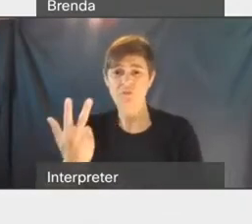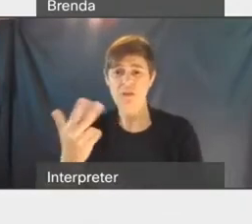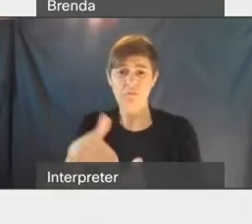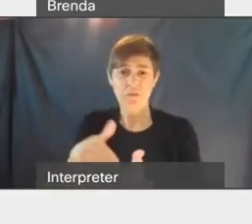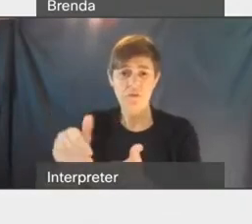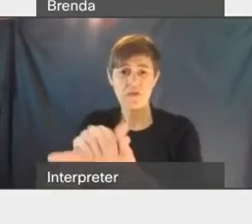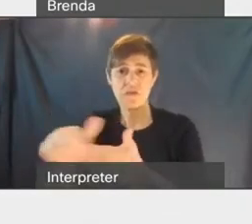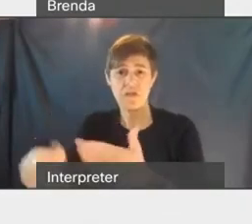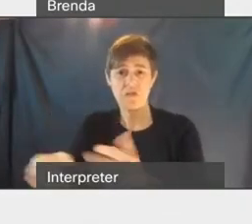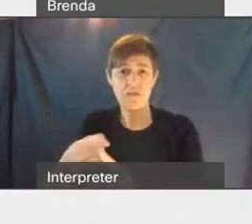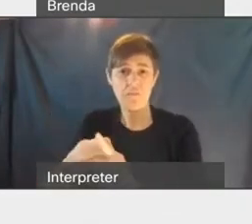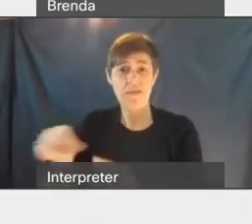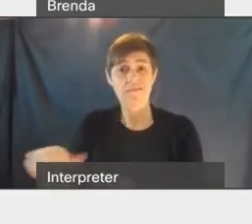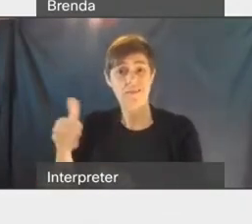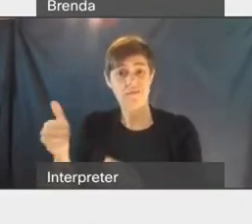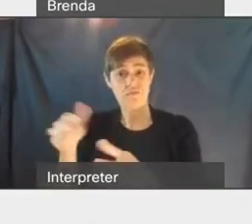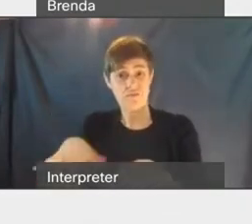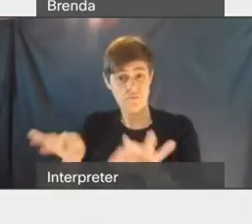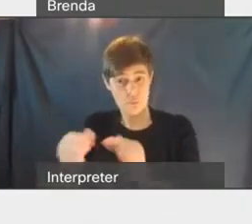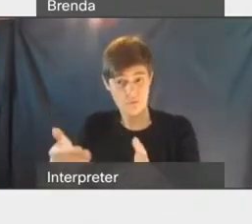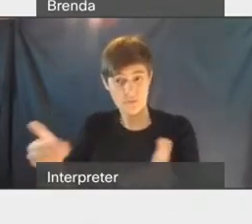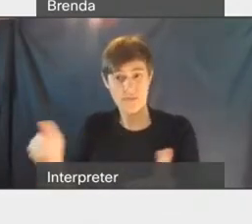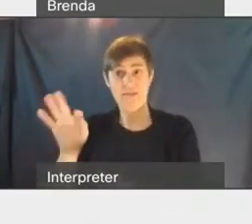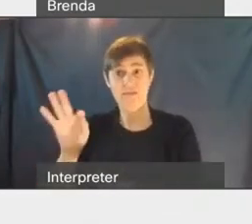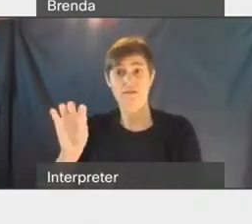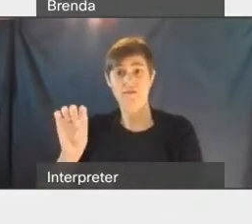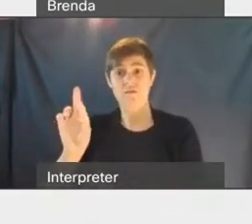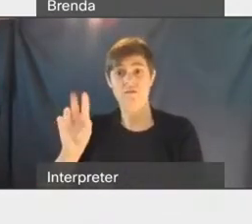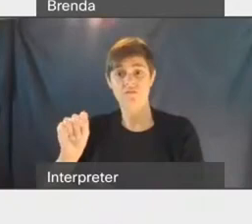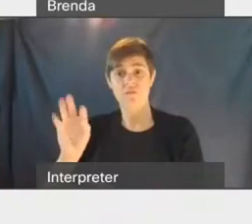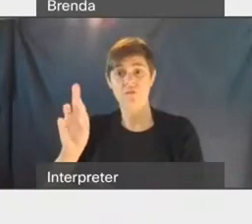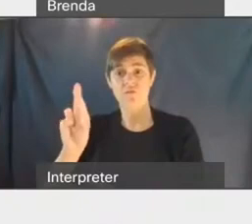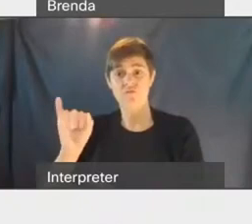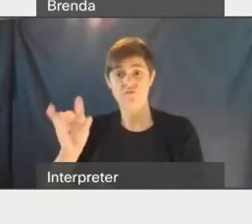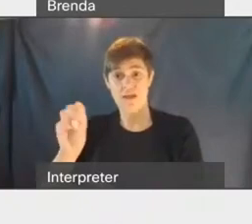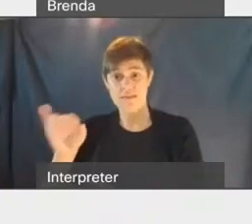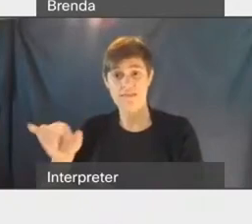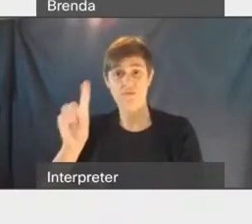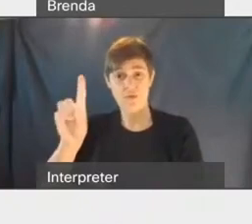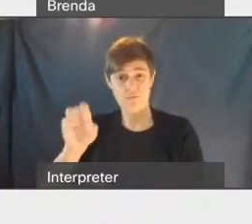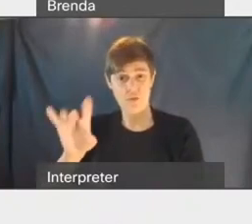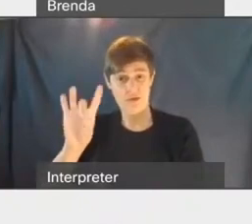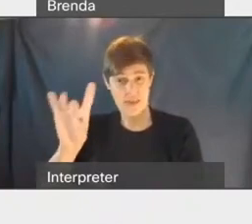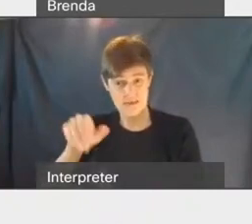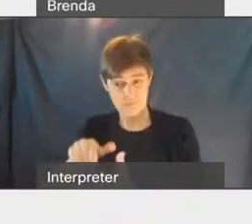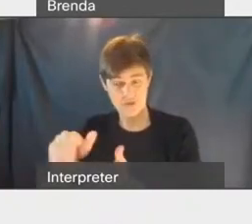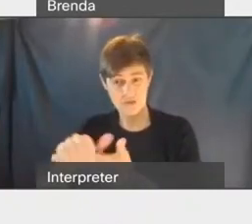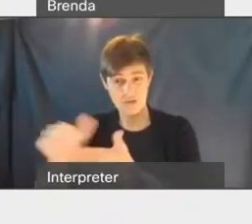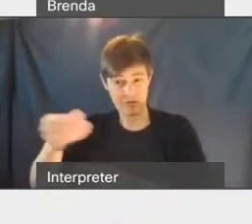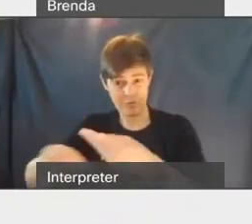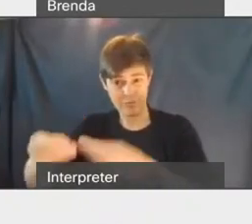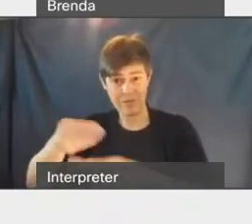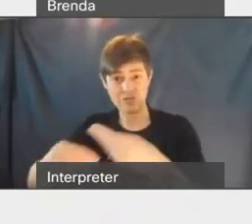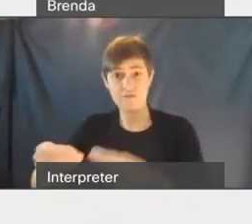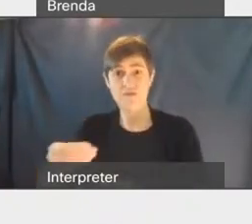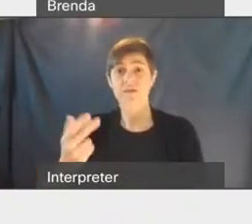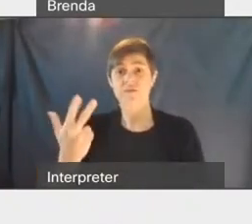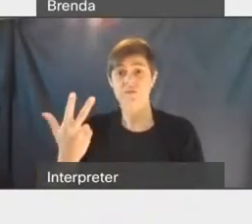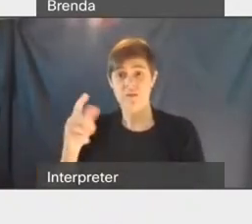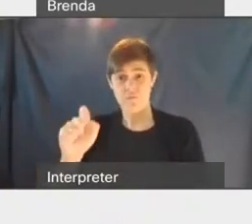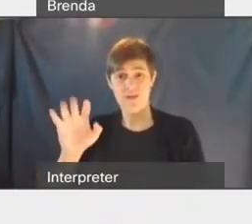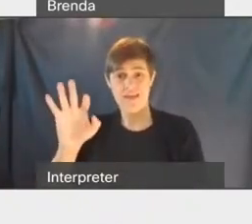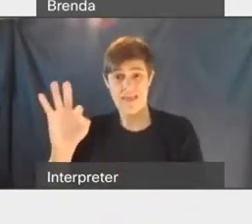Riley is the other big thing for us to keep in mind. A $1.8 billion budget, $3.9 billion economic